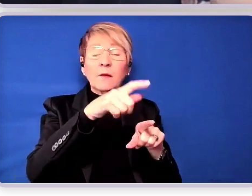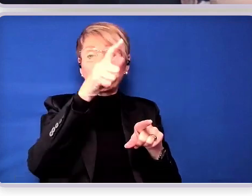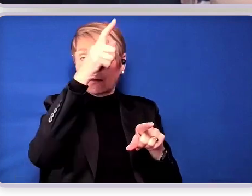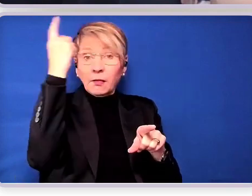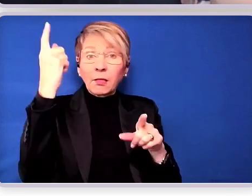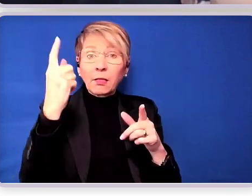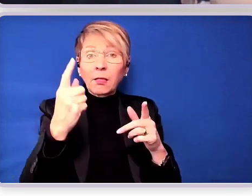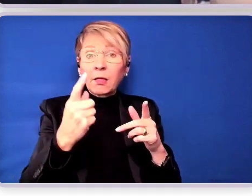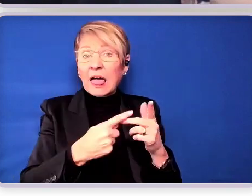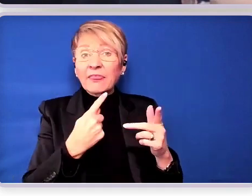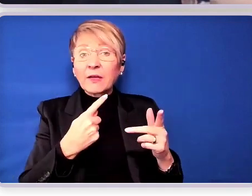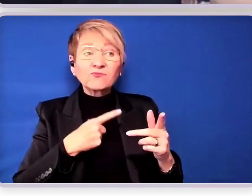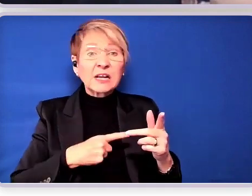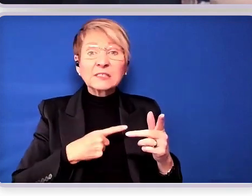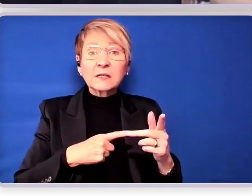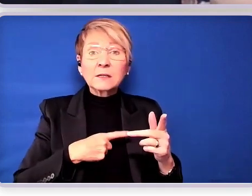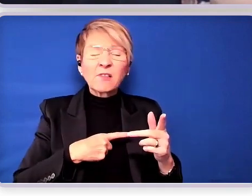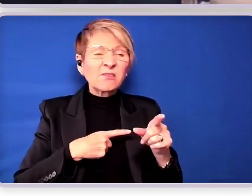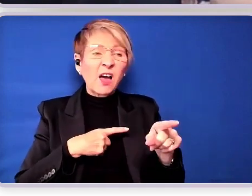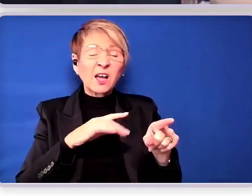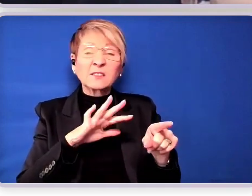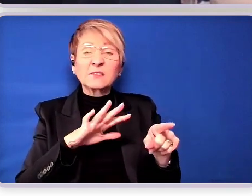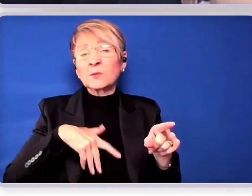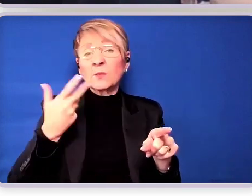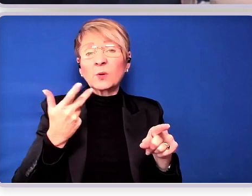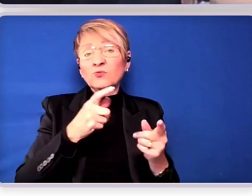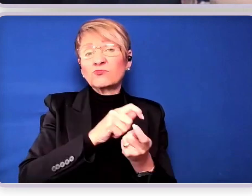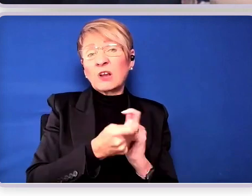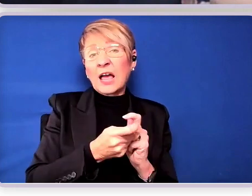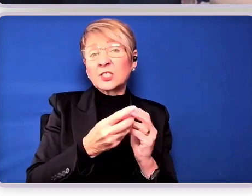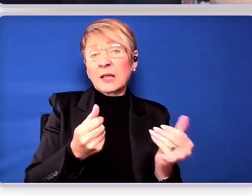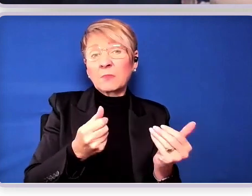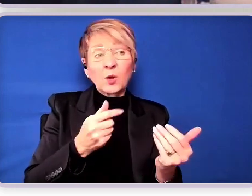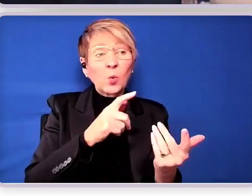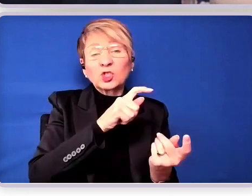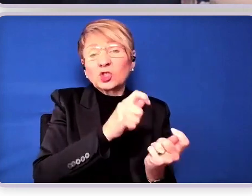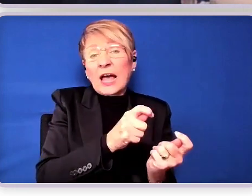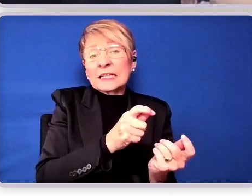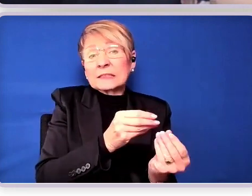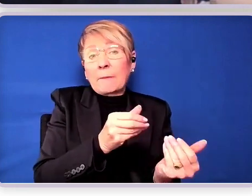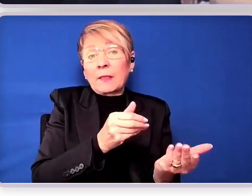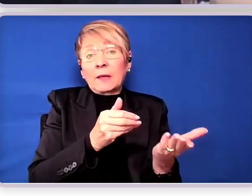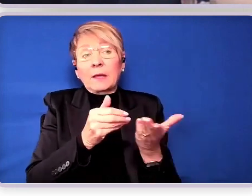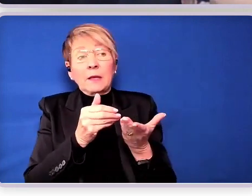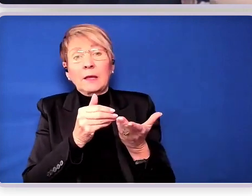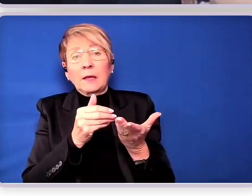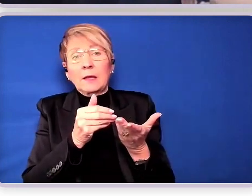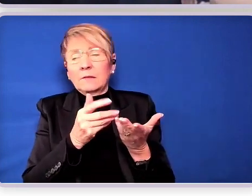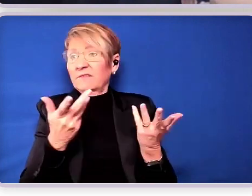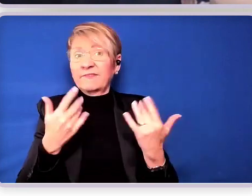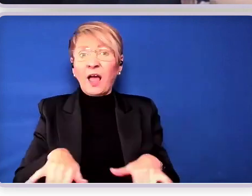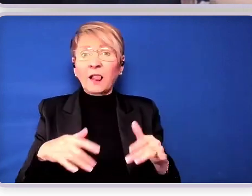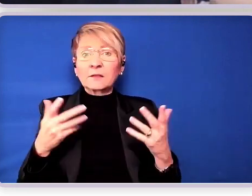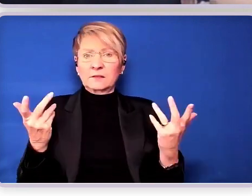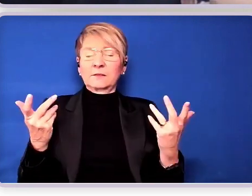didn't want to give you the reasonable adjustment, then you've lost your case. So as